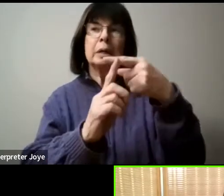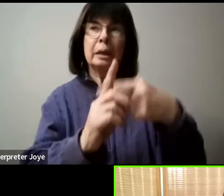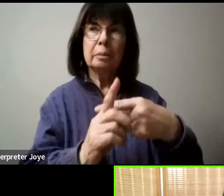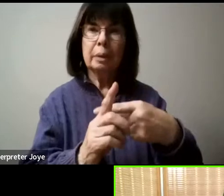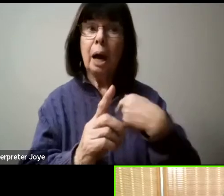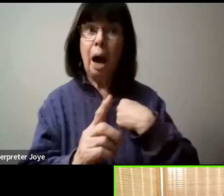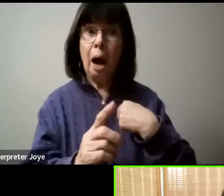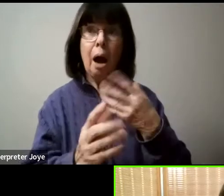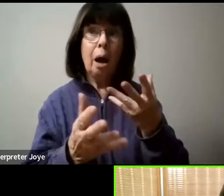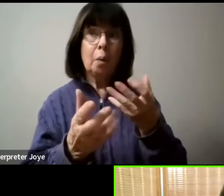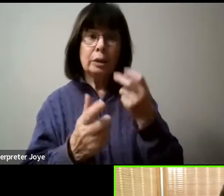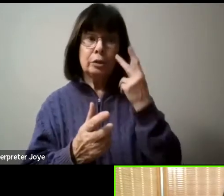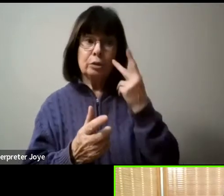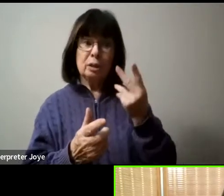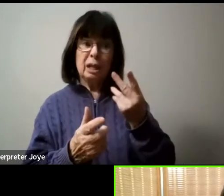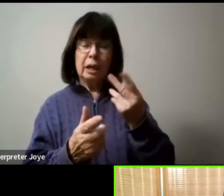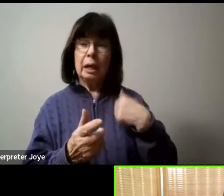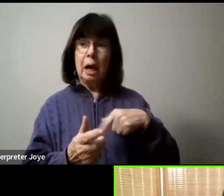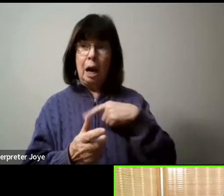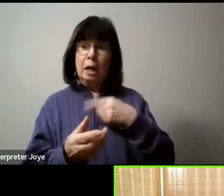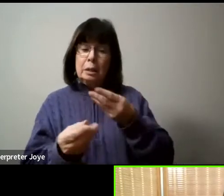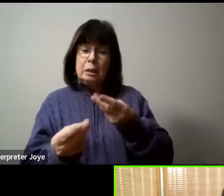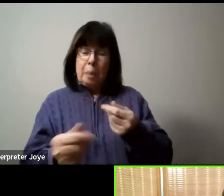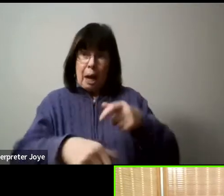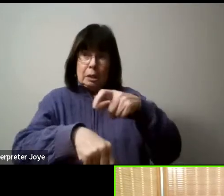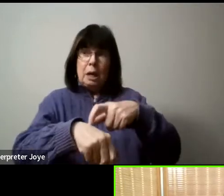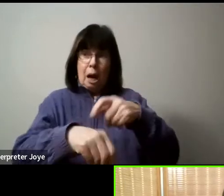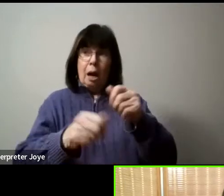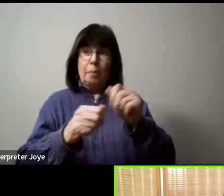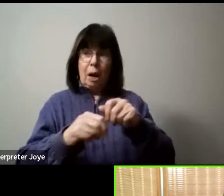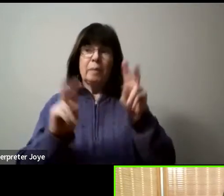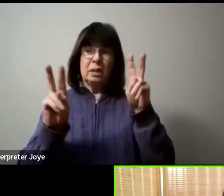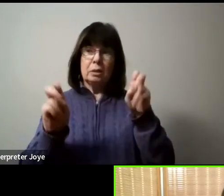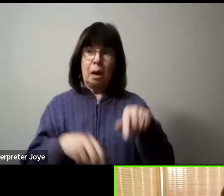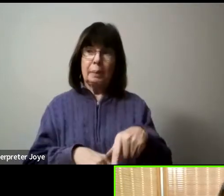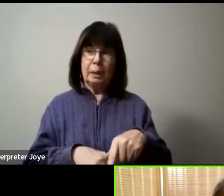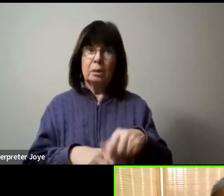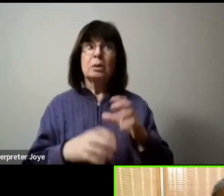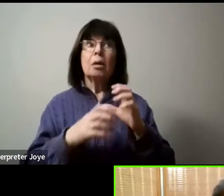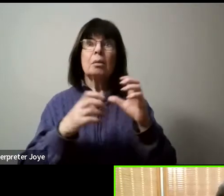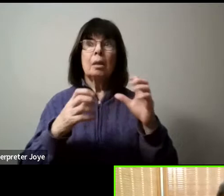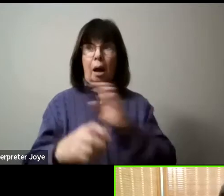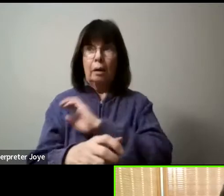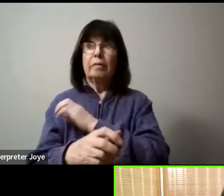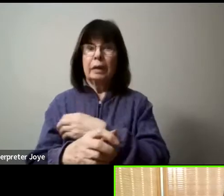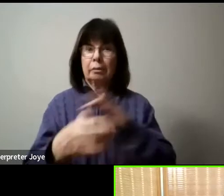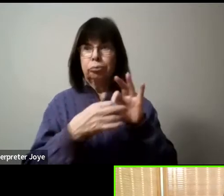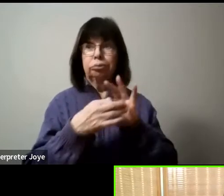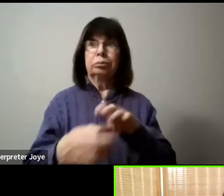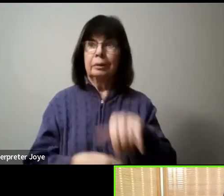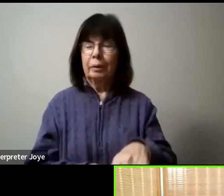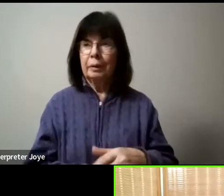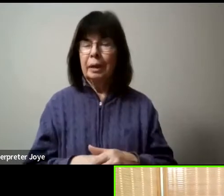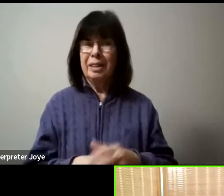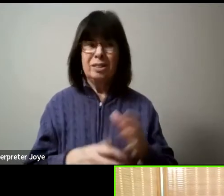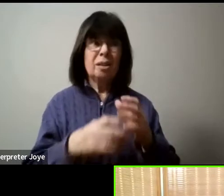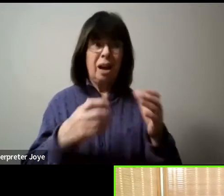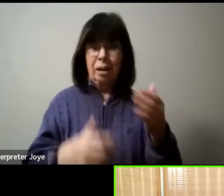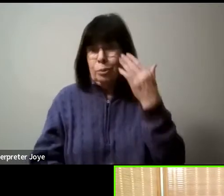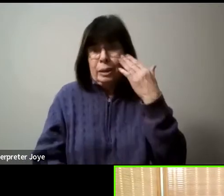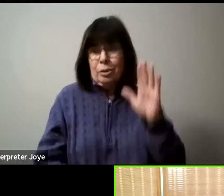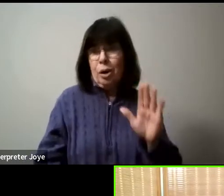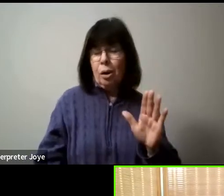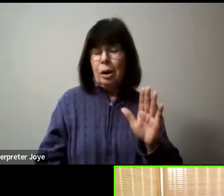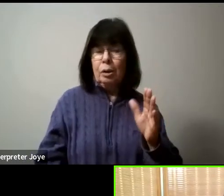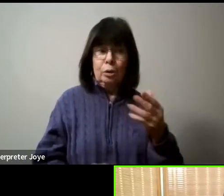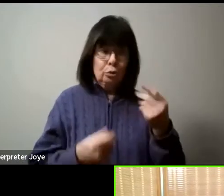to see us spend some time on this, because there seems to be a lot of energy. And there's a lot that we just don't know and we're figuring out, and